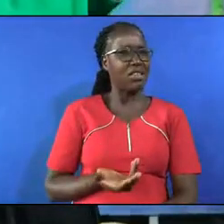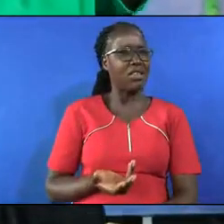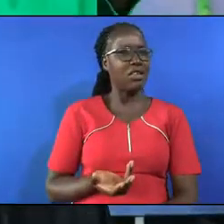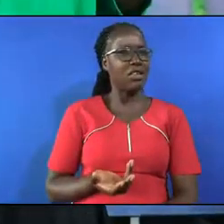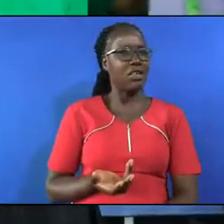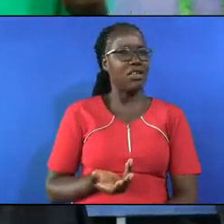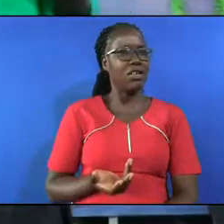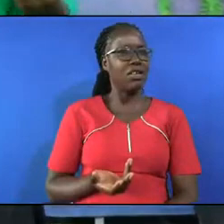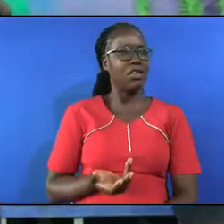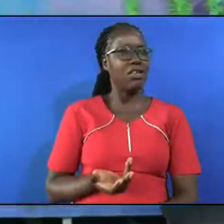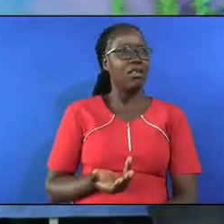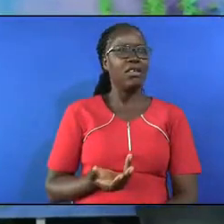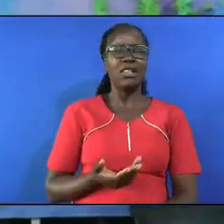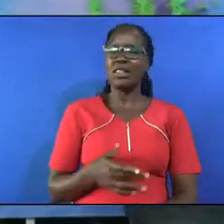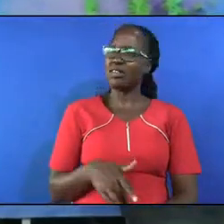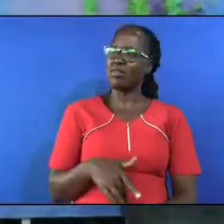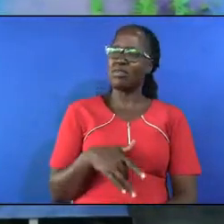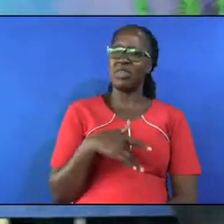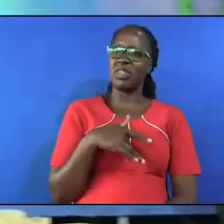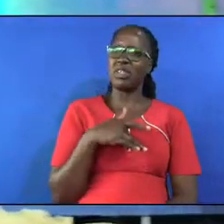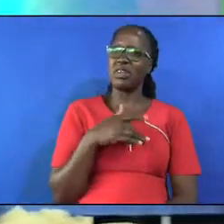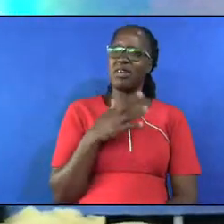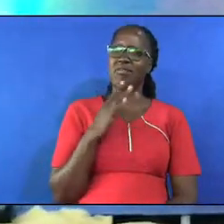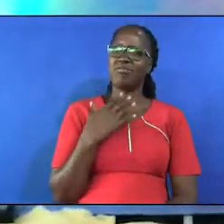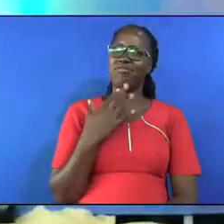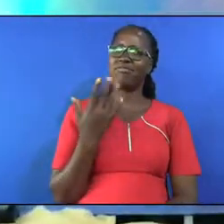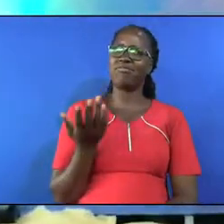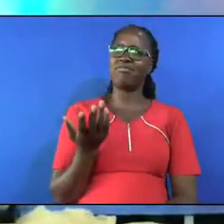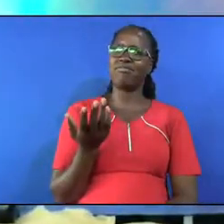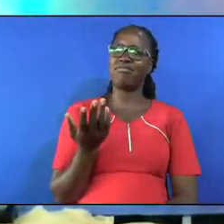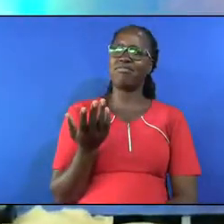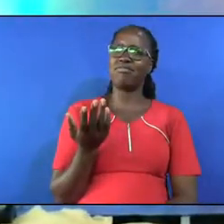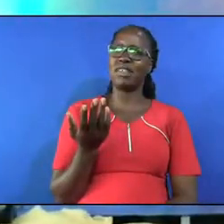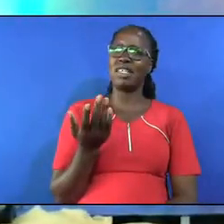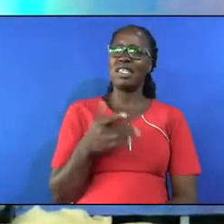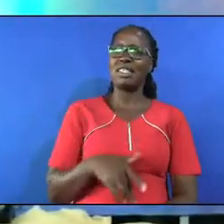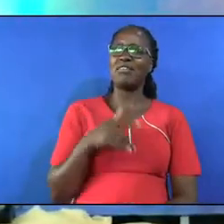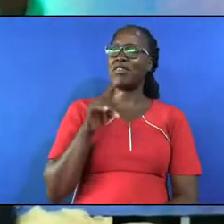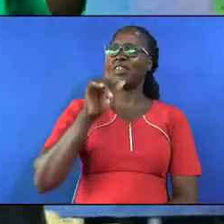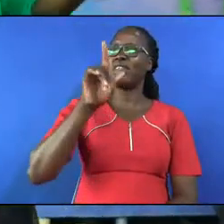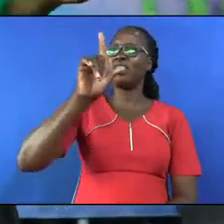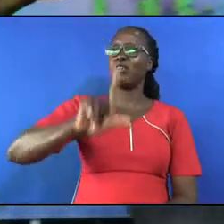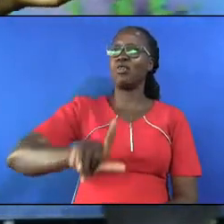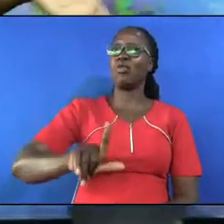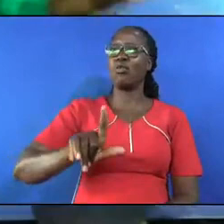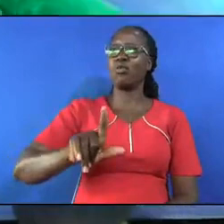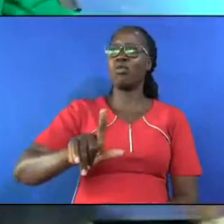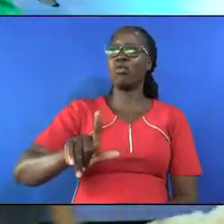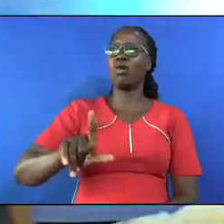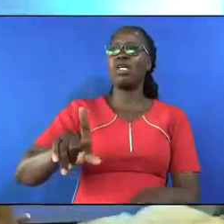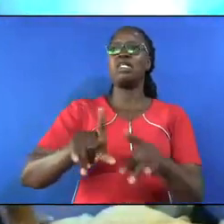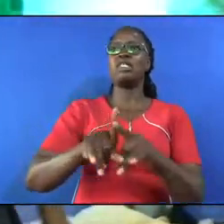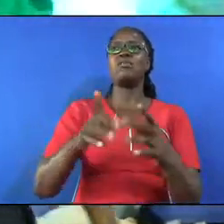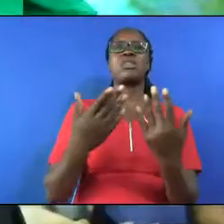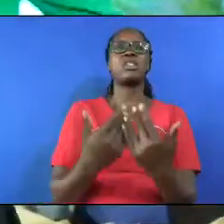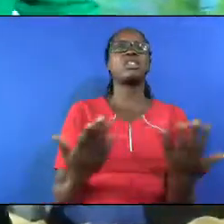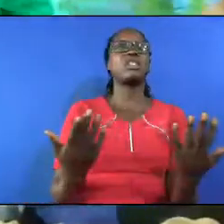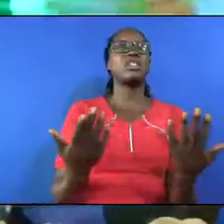you know, there was just that feeling of feeling low, like the children who are the